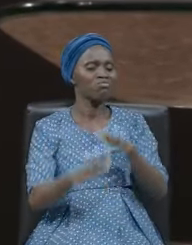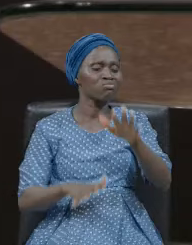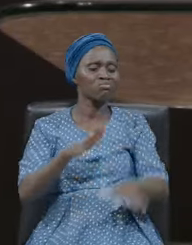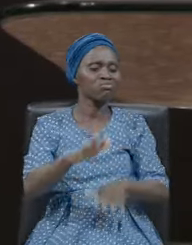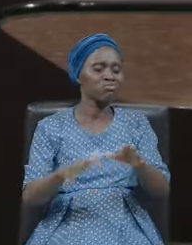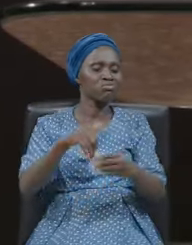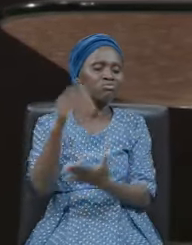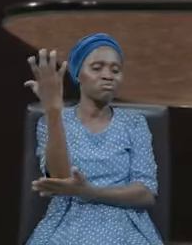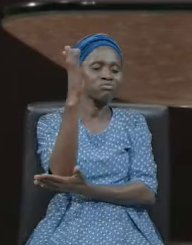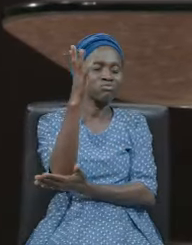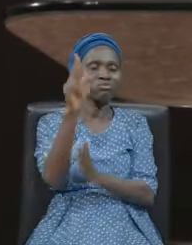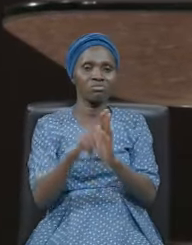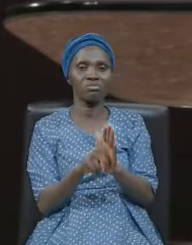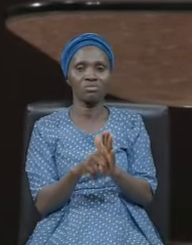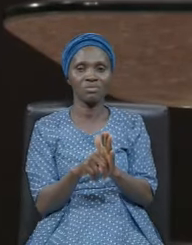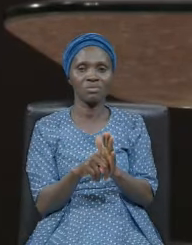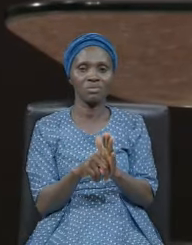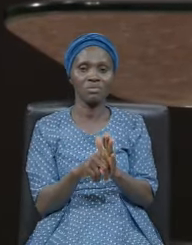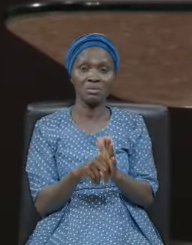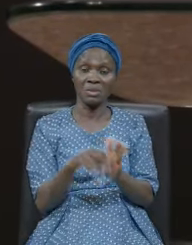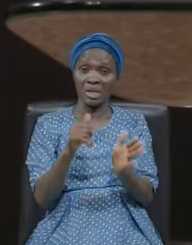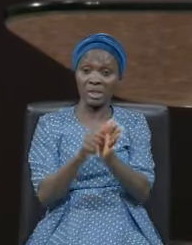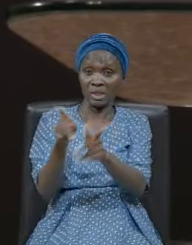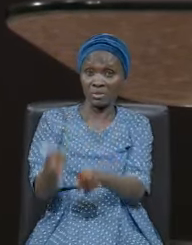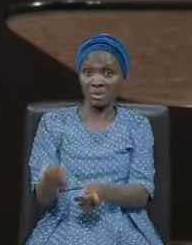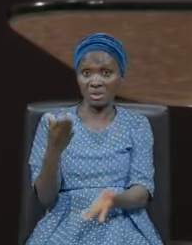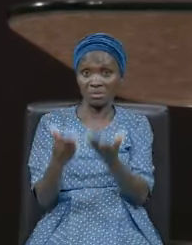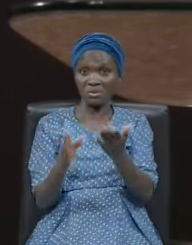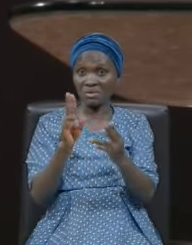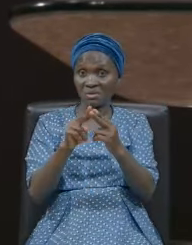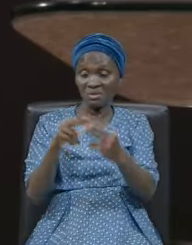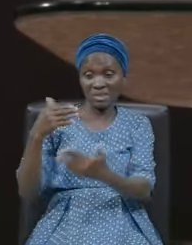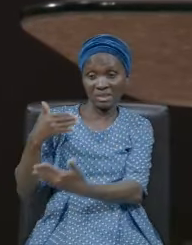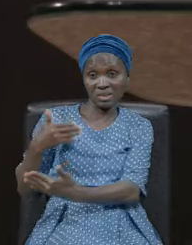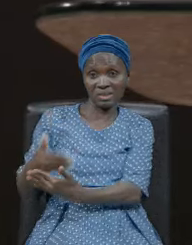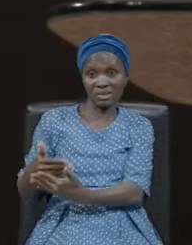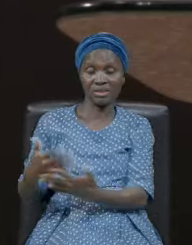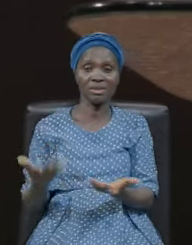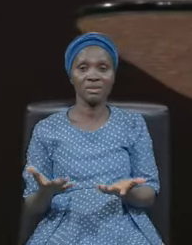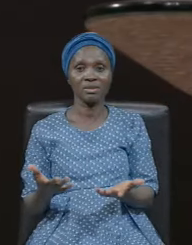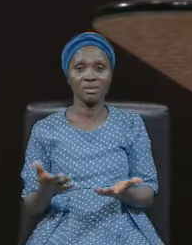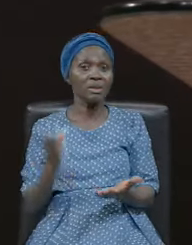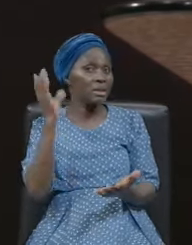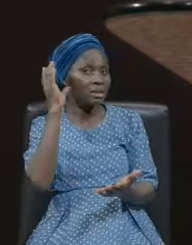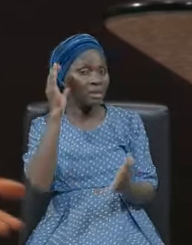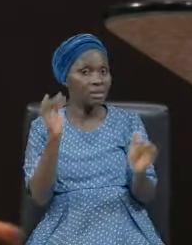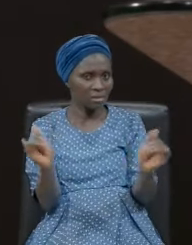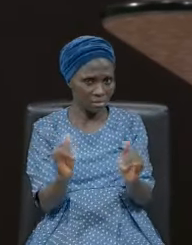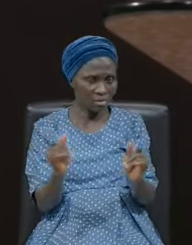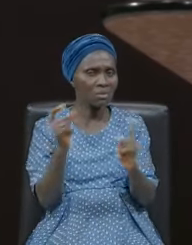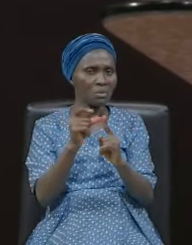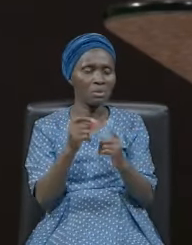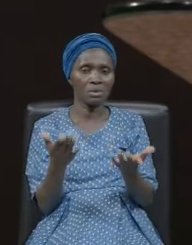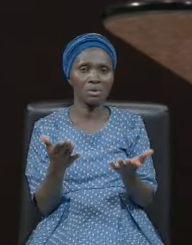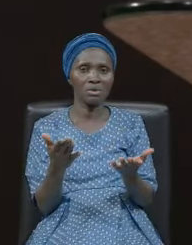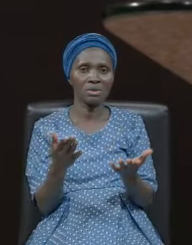a person who is very near another fellow. He is hearing the same word. He's eating from